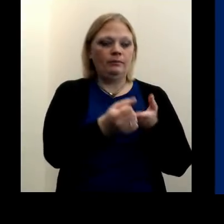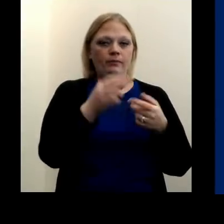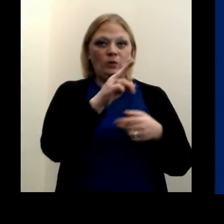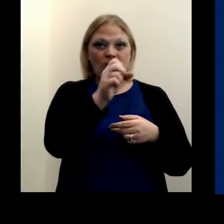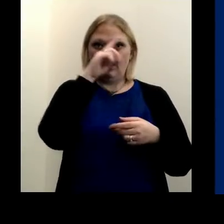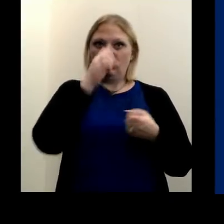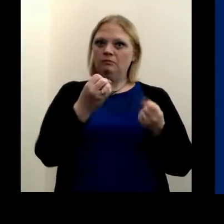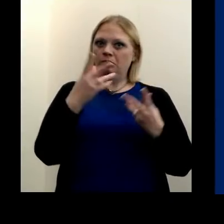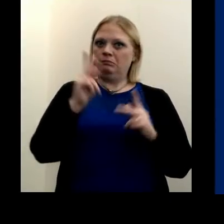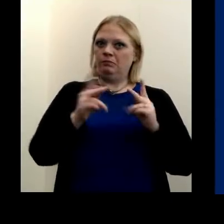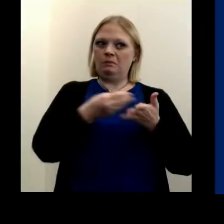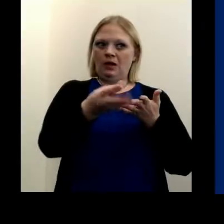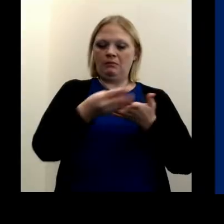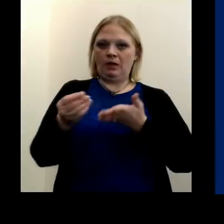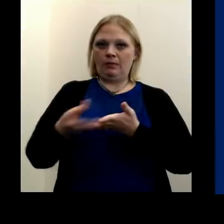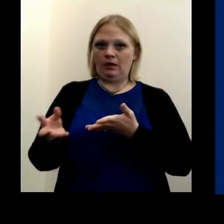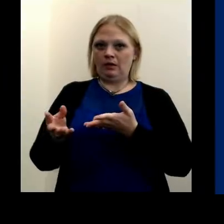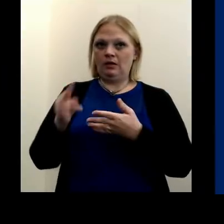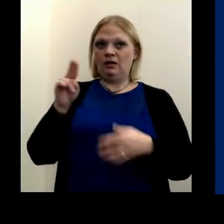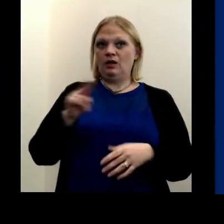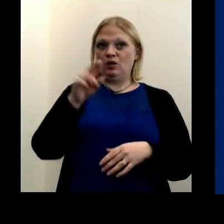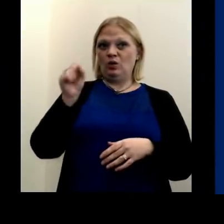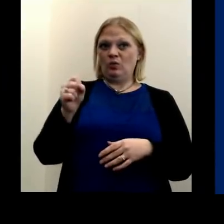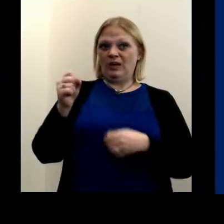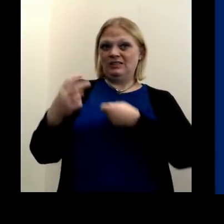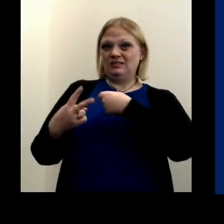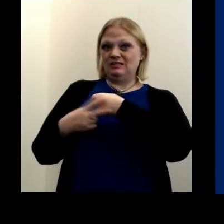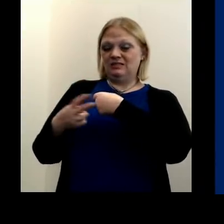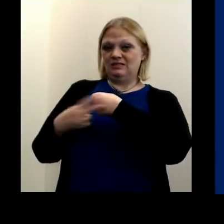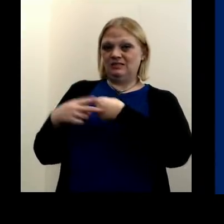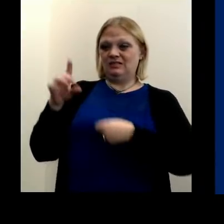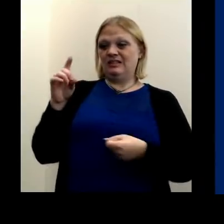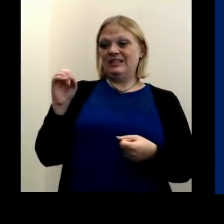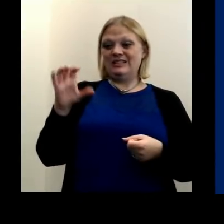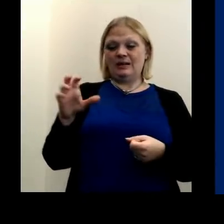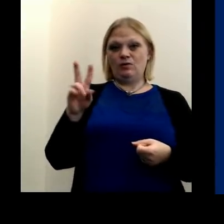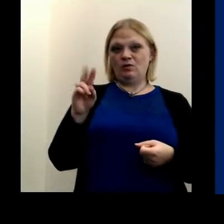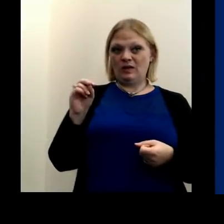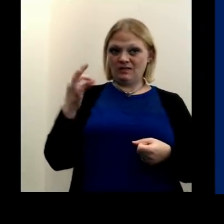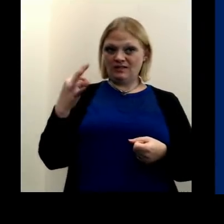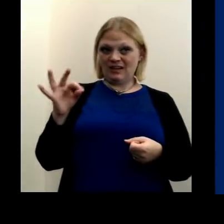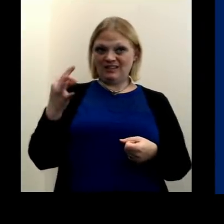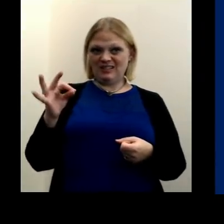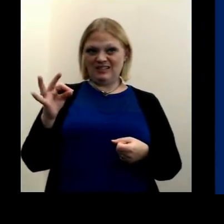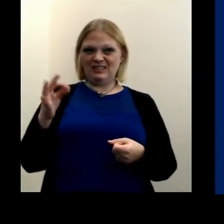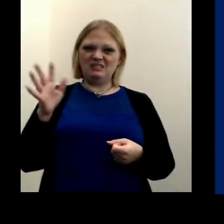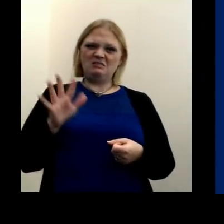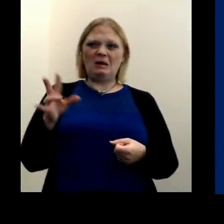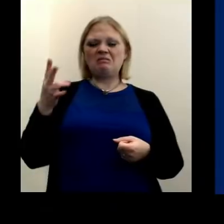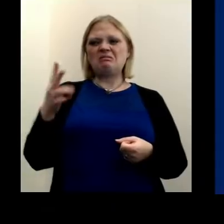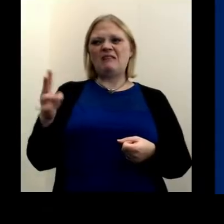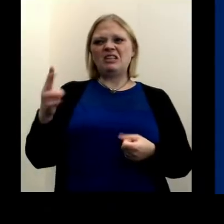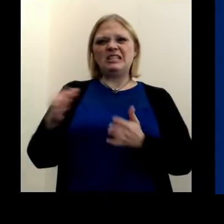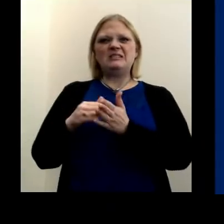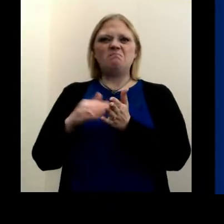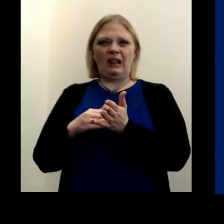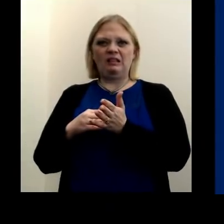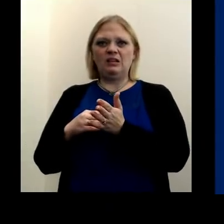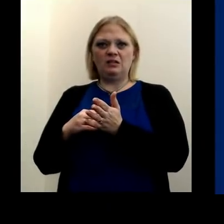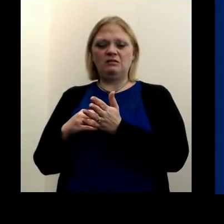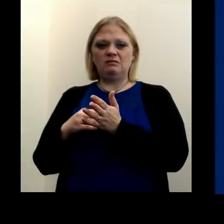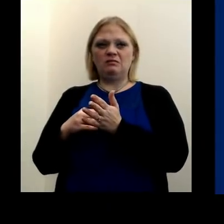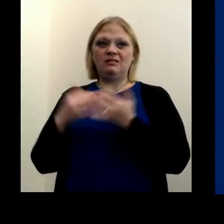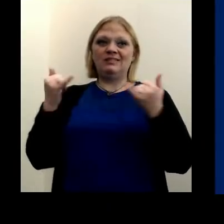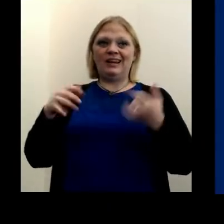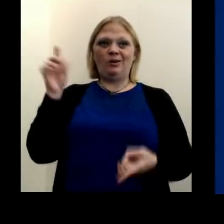buying. Actually, the U.S. stockpile nitrile gloves in December of 2019 was about 17 million pairs, but it had been reduced to only